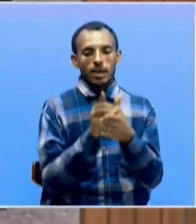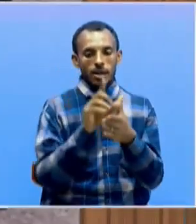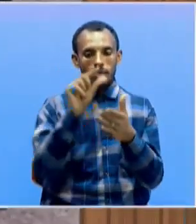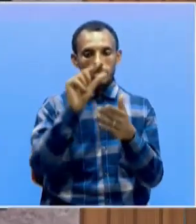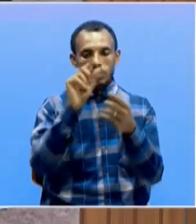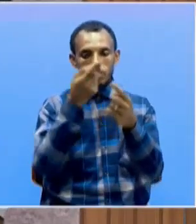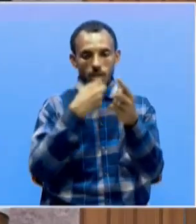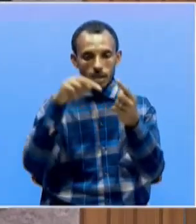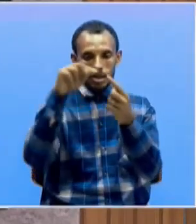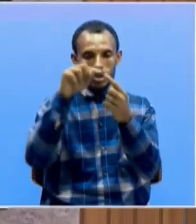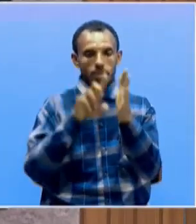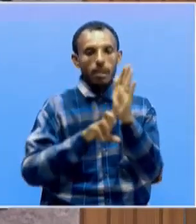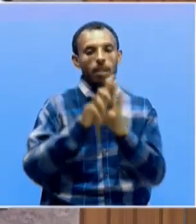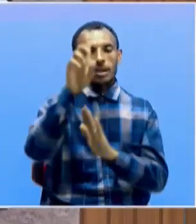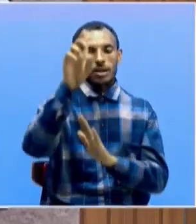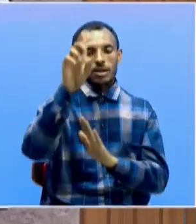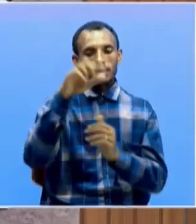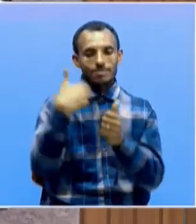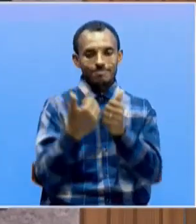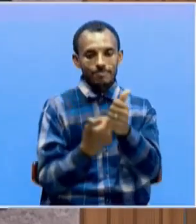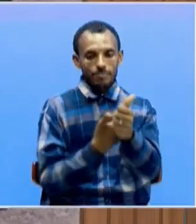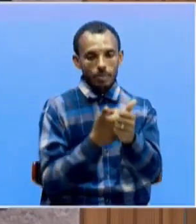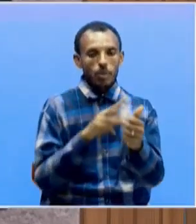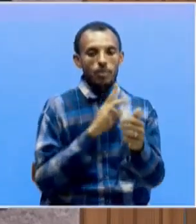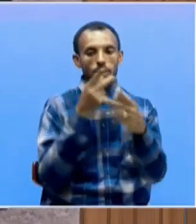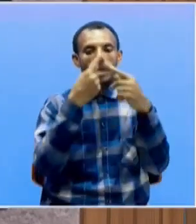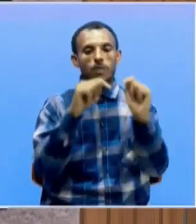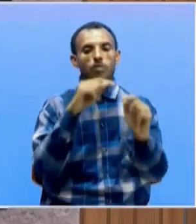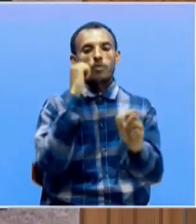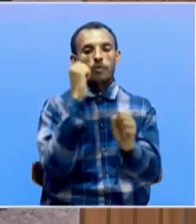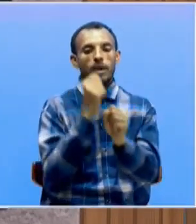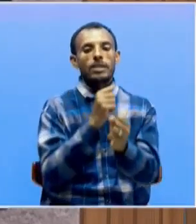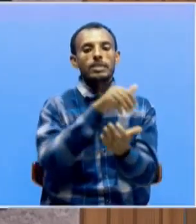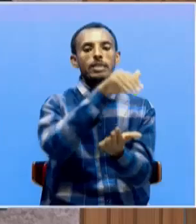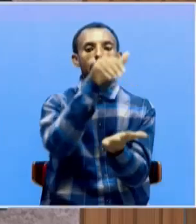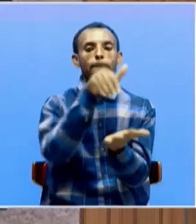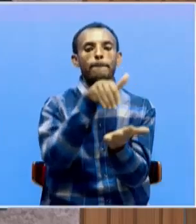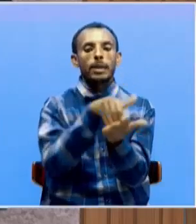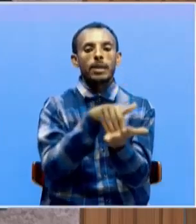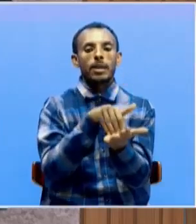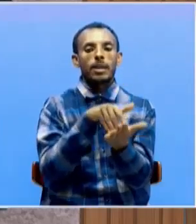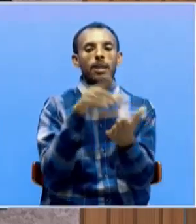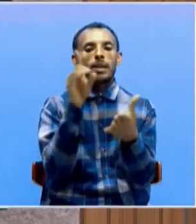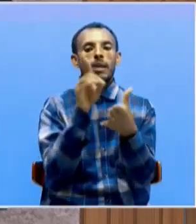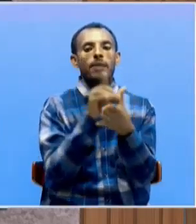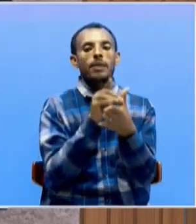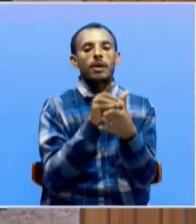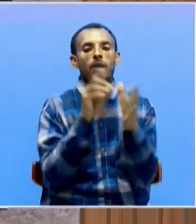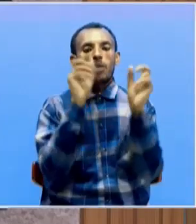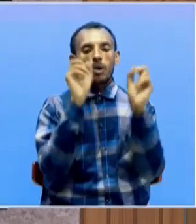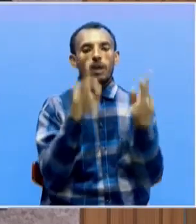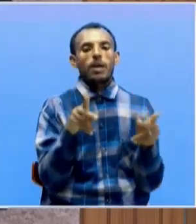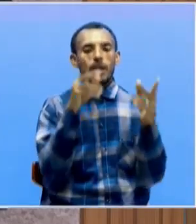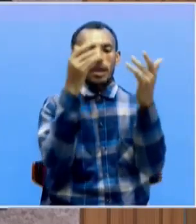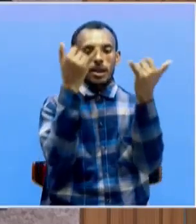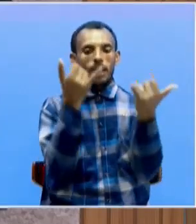order. So we'll try to find the middle data here. Okay,